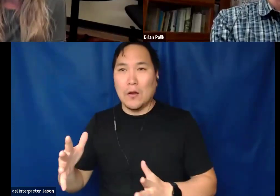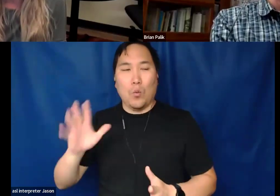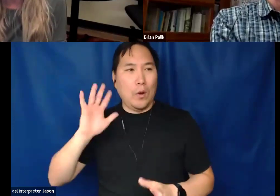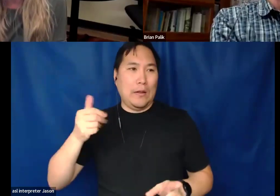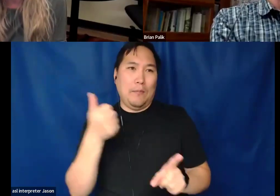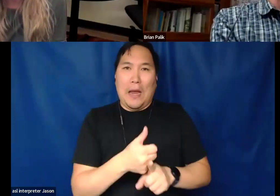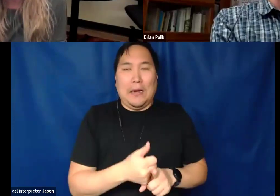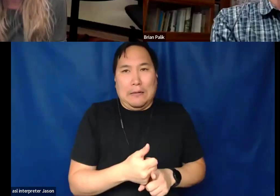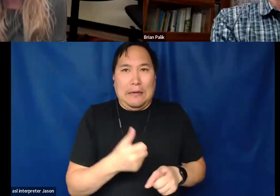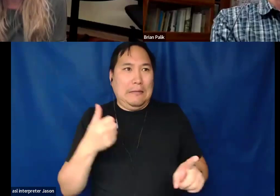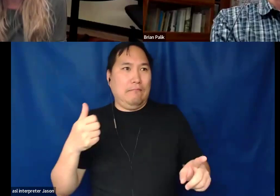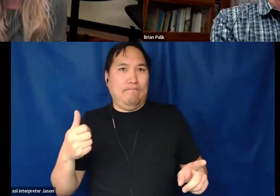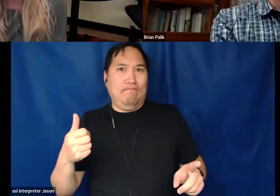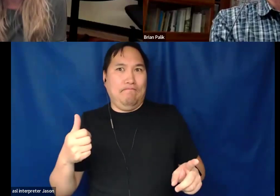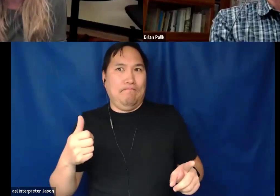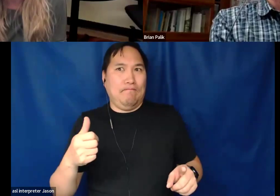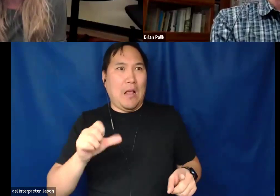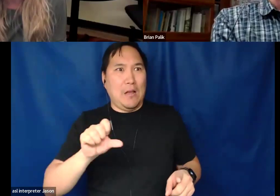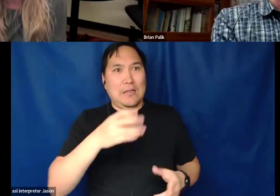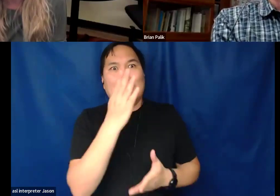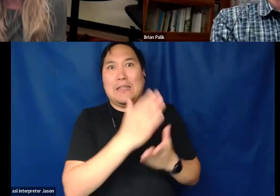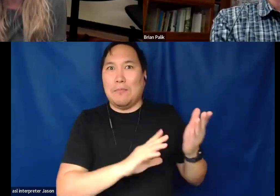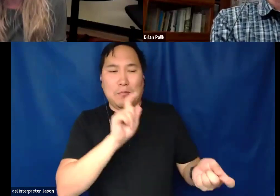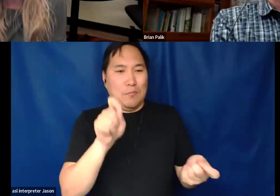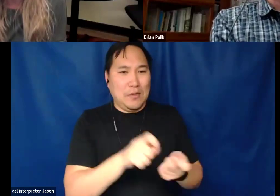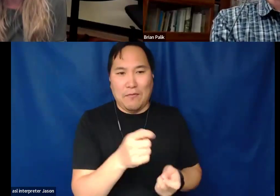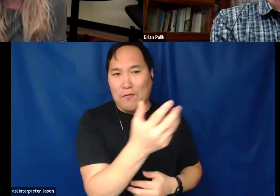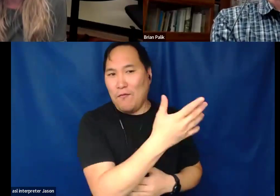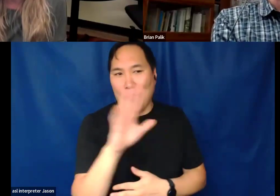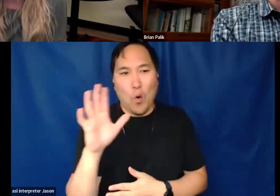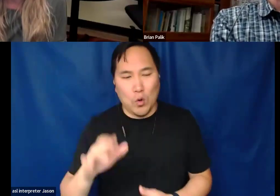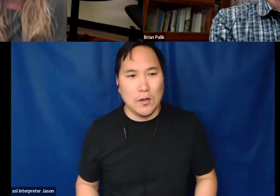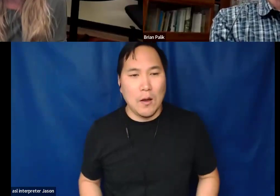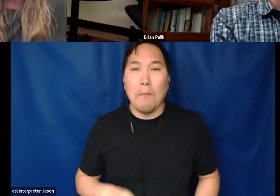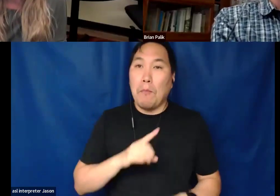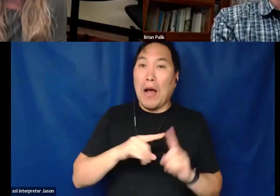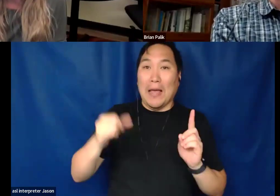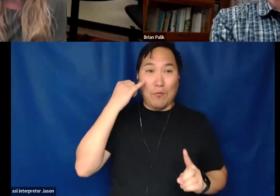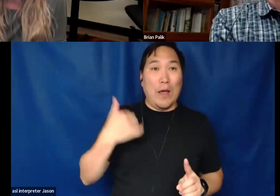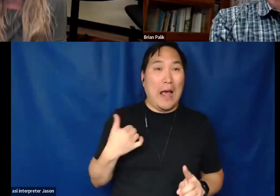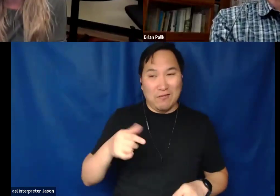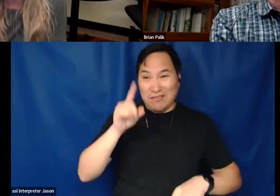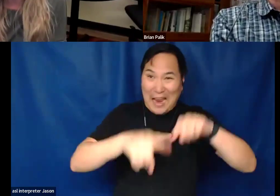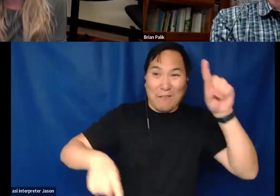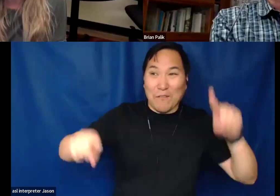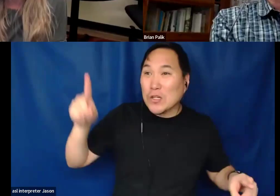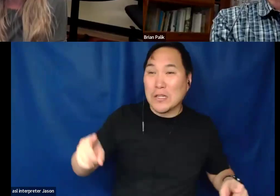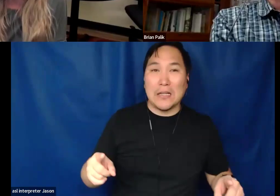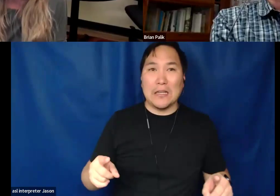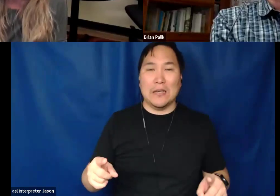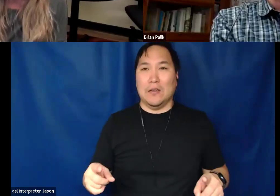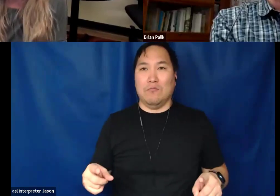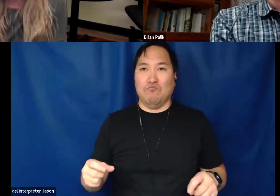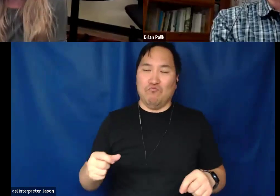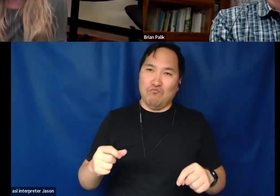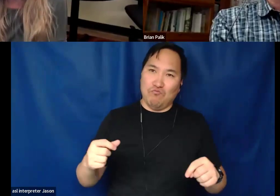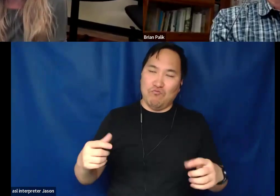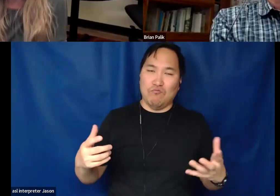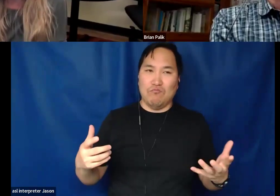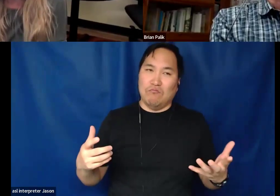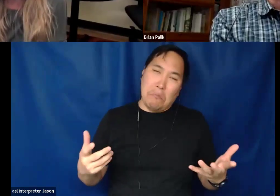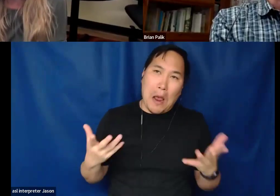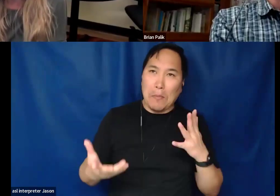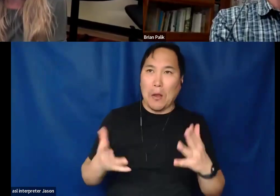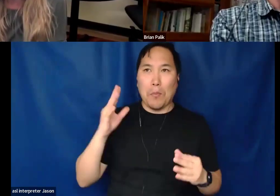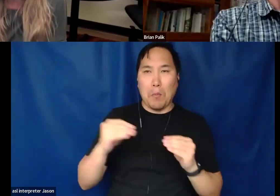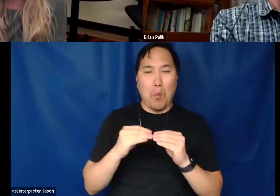that you would encourage with RRT might be more stable. Again, I'm not sure that's the intent of the question, but